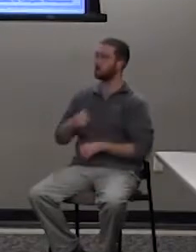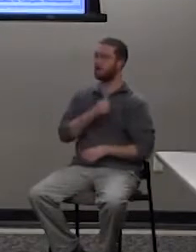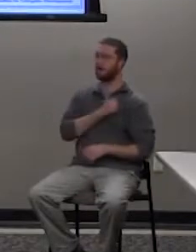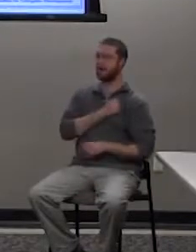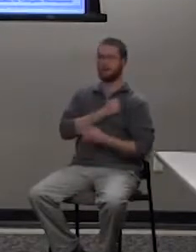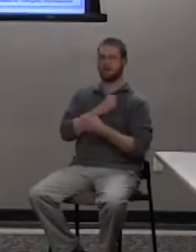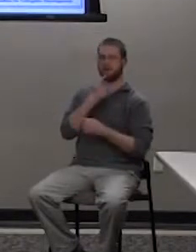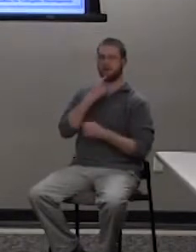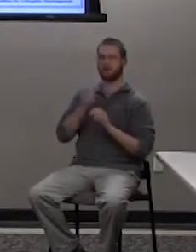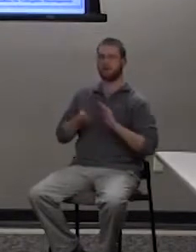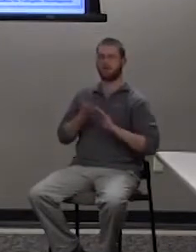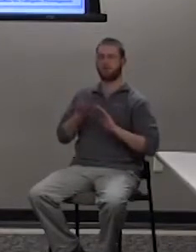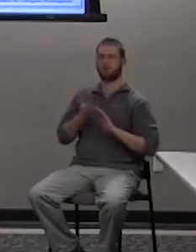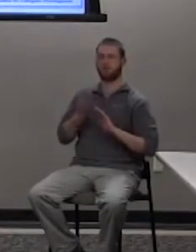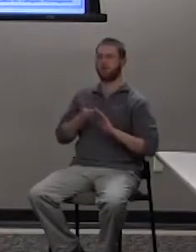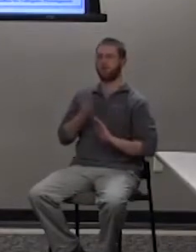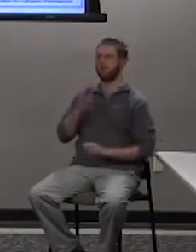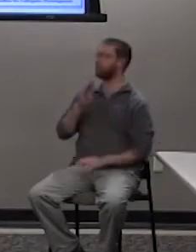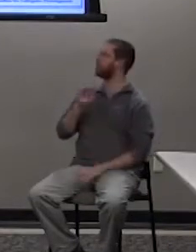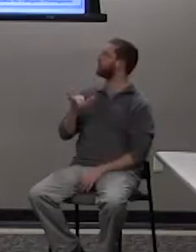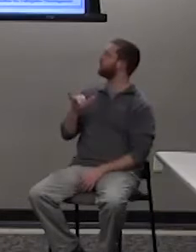Yeah, okay. Let's look at that one. It says it's run by the